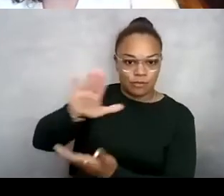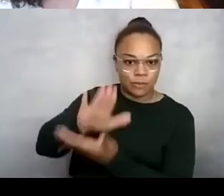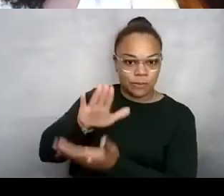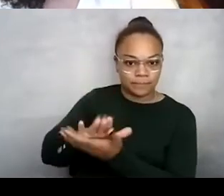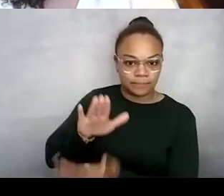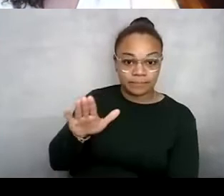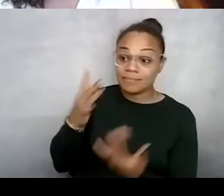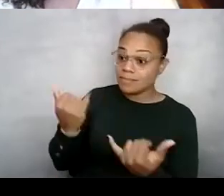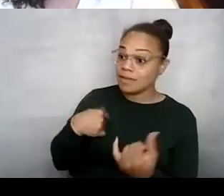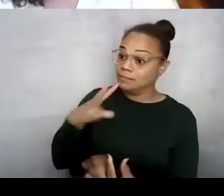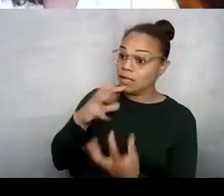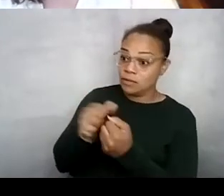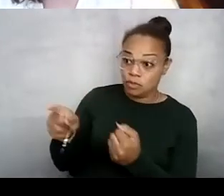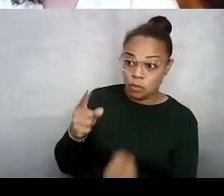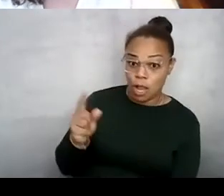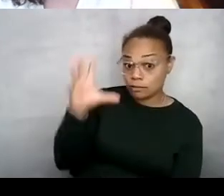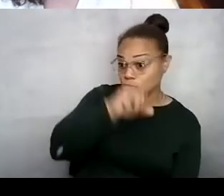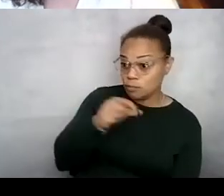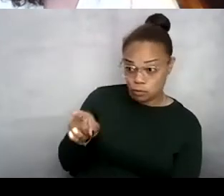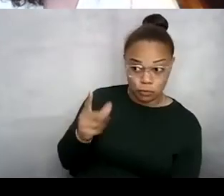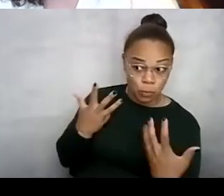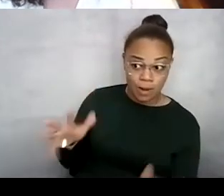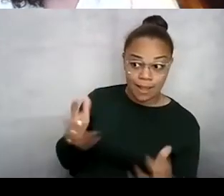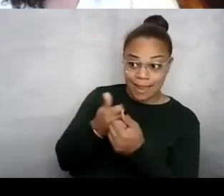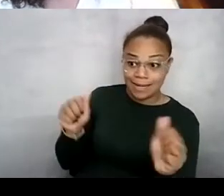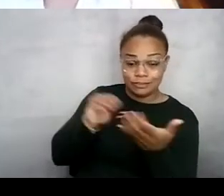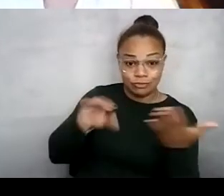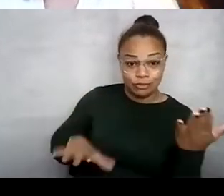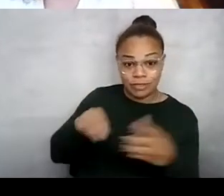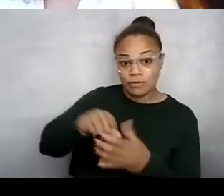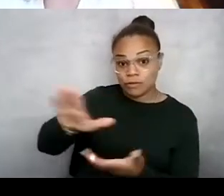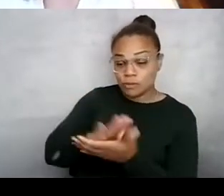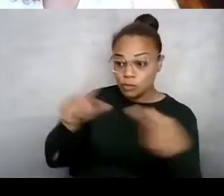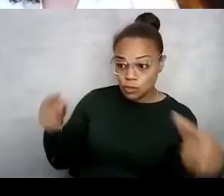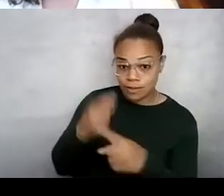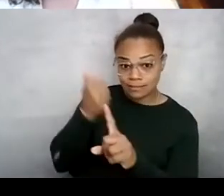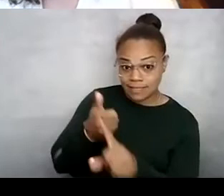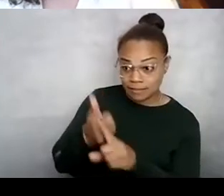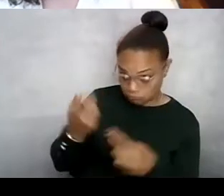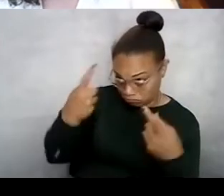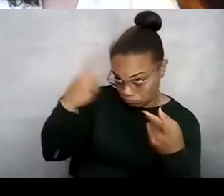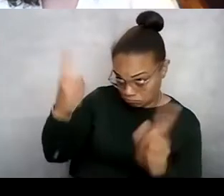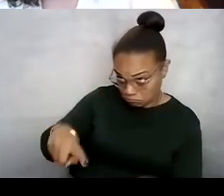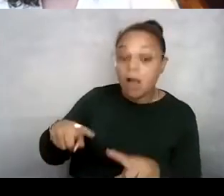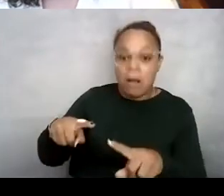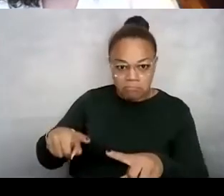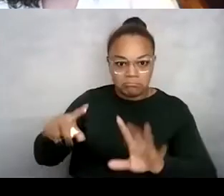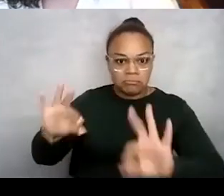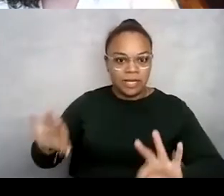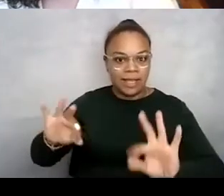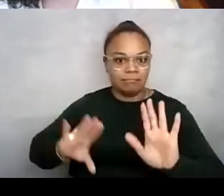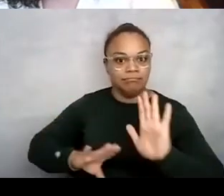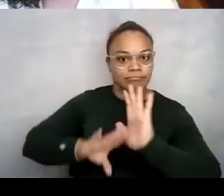any student in your school to harm themselves. And then we can build on that common ground. So the proximity of